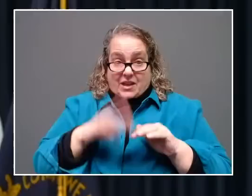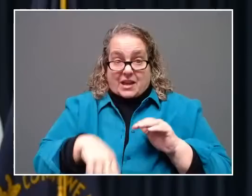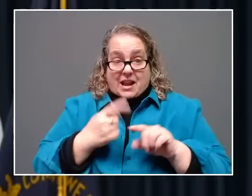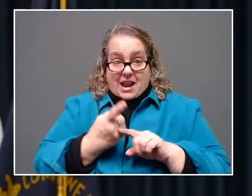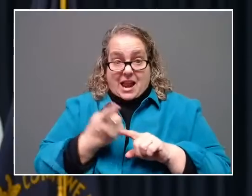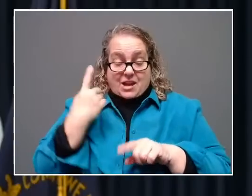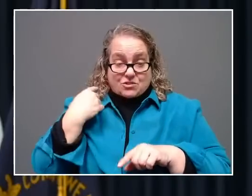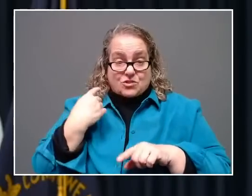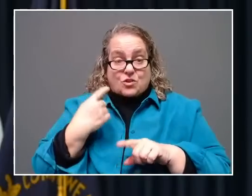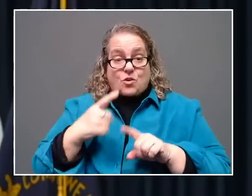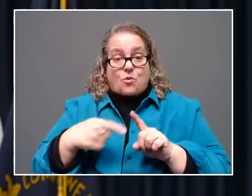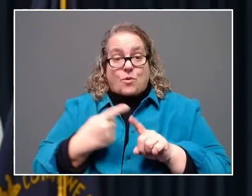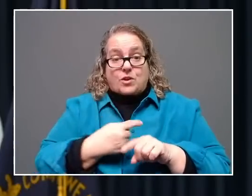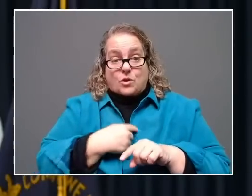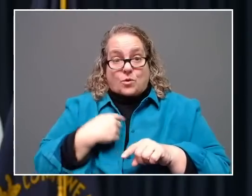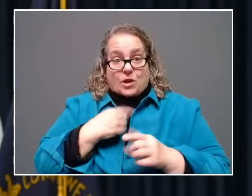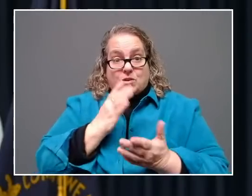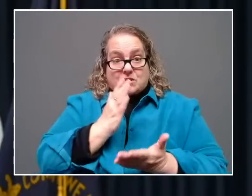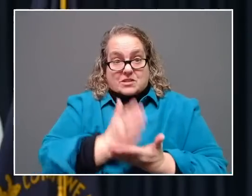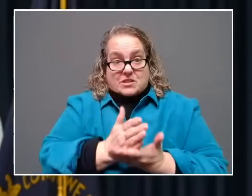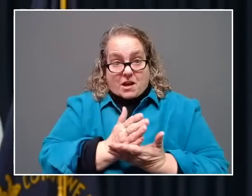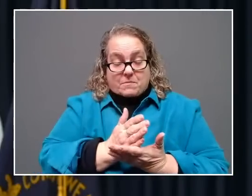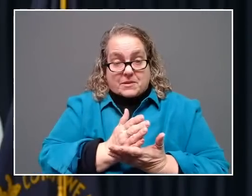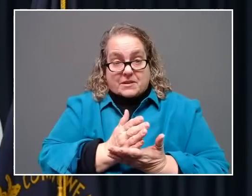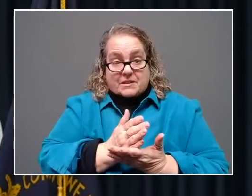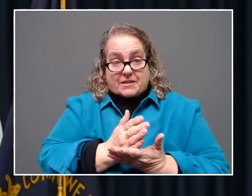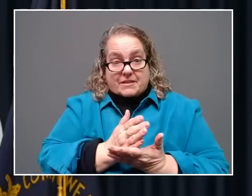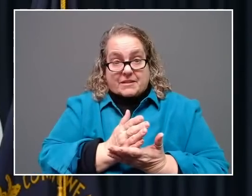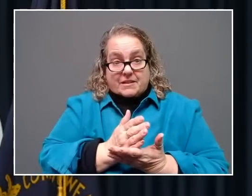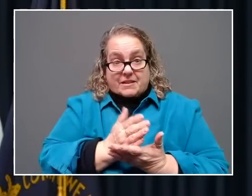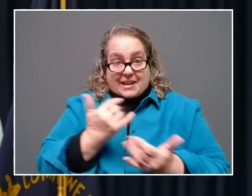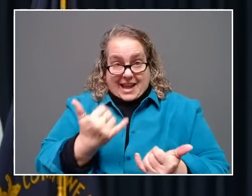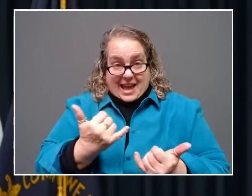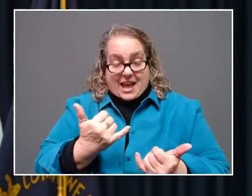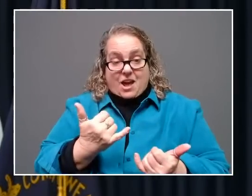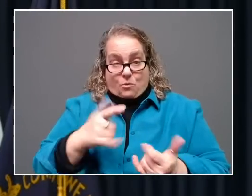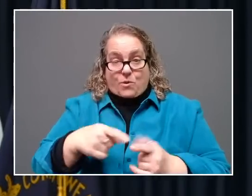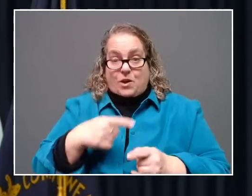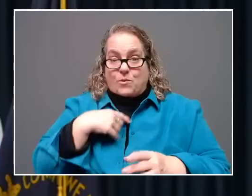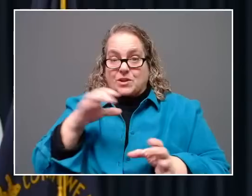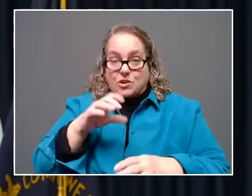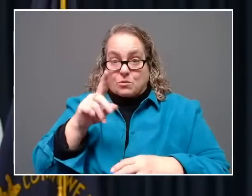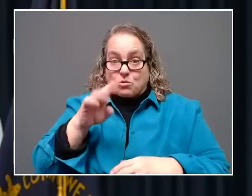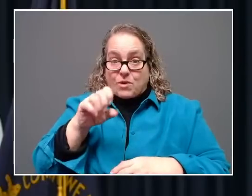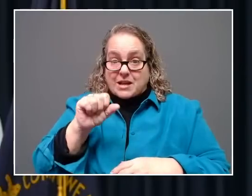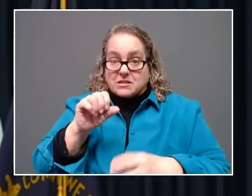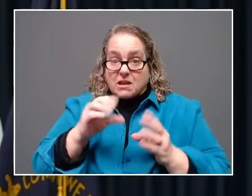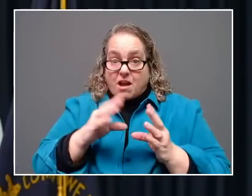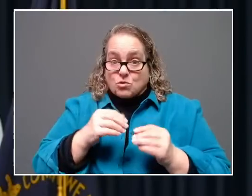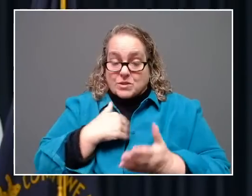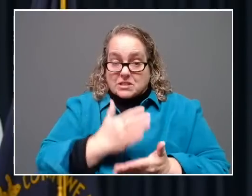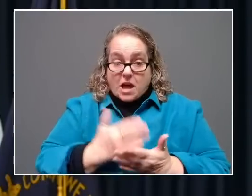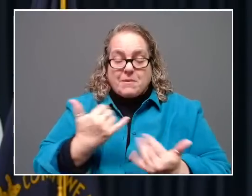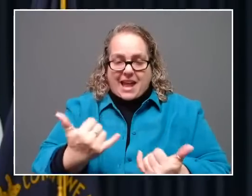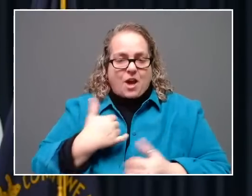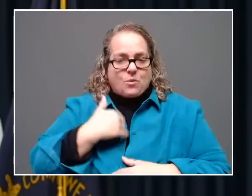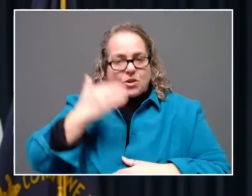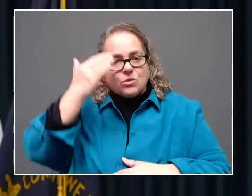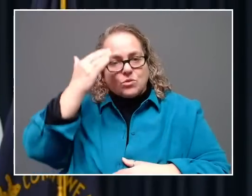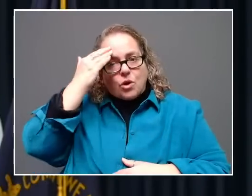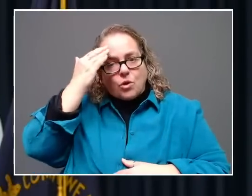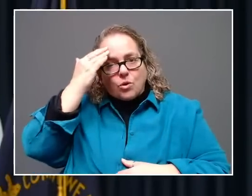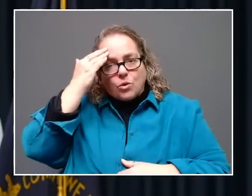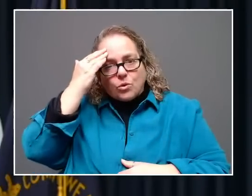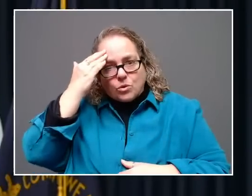were stopping these, in that we just know that there is a possibility that we see a